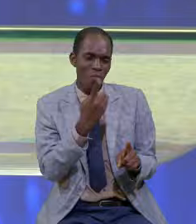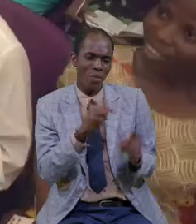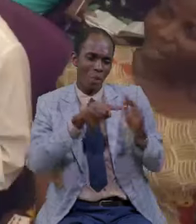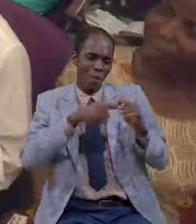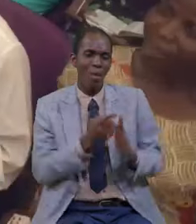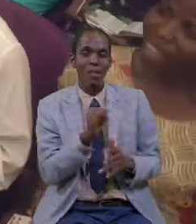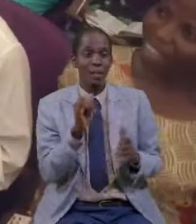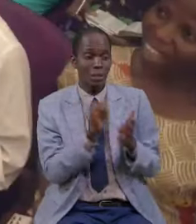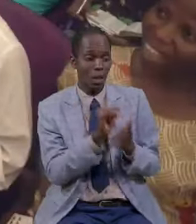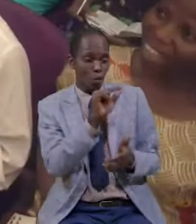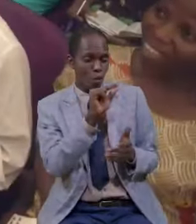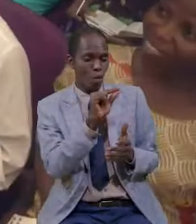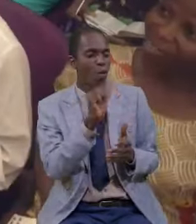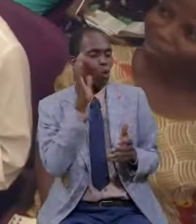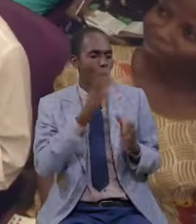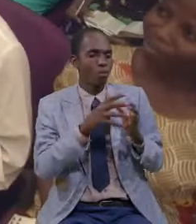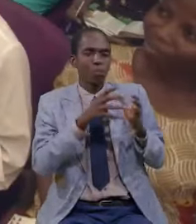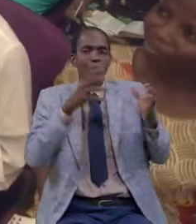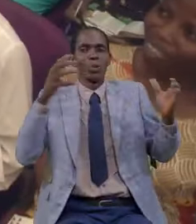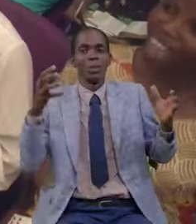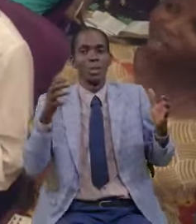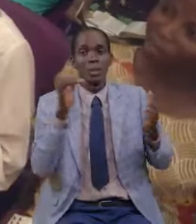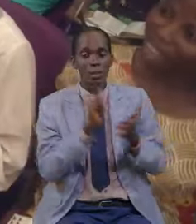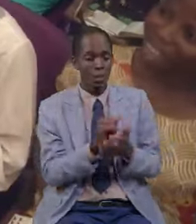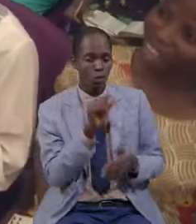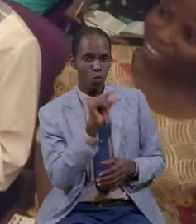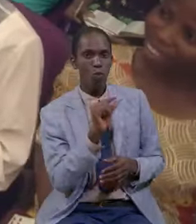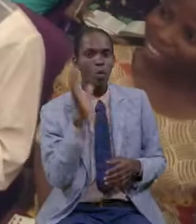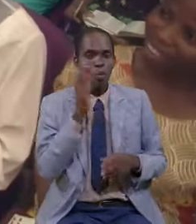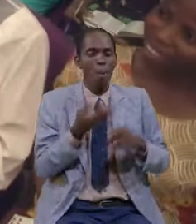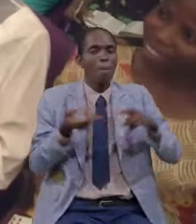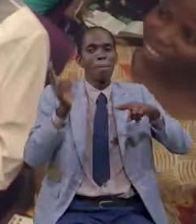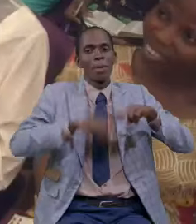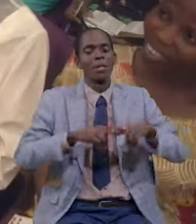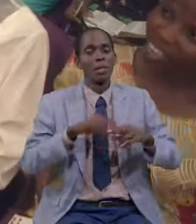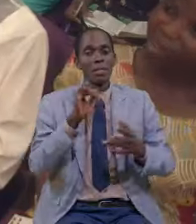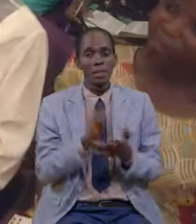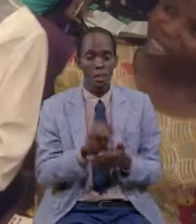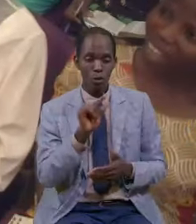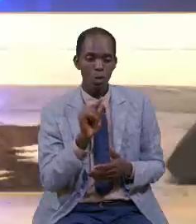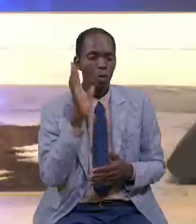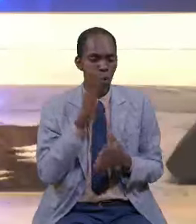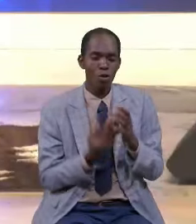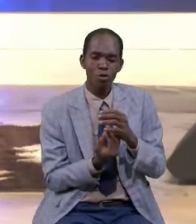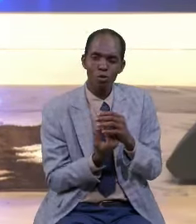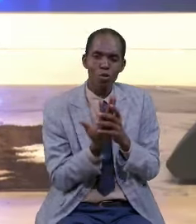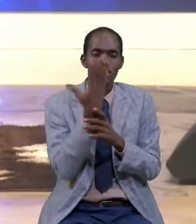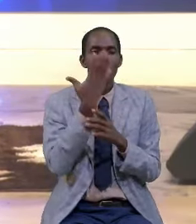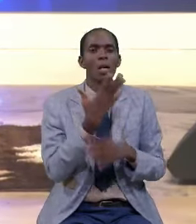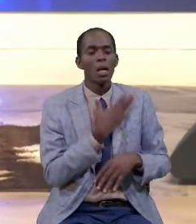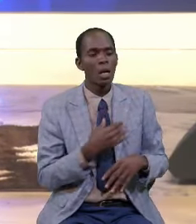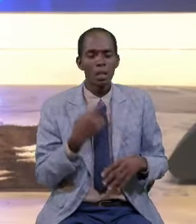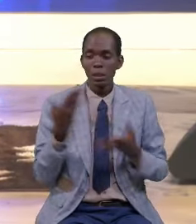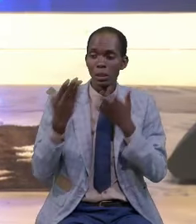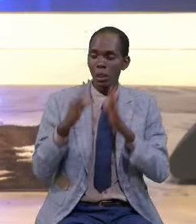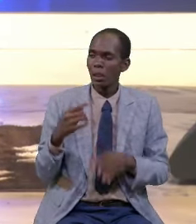will expand that scene will multiply that sin will grow he said I see